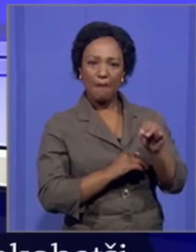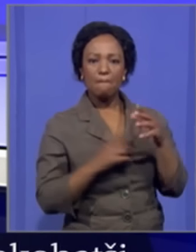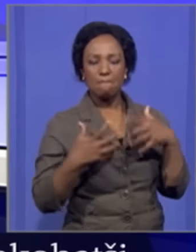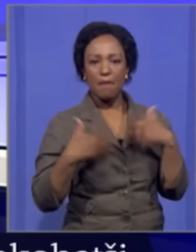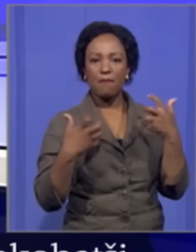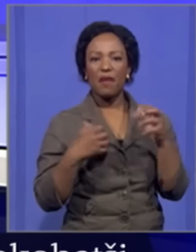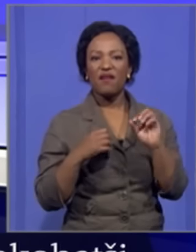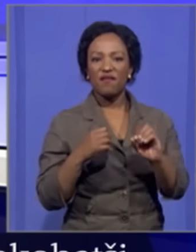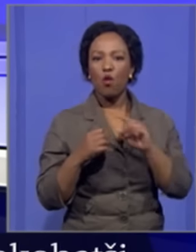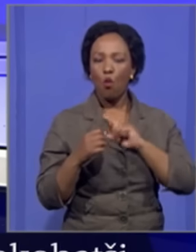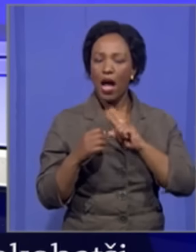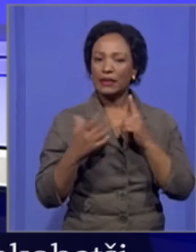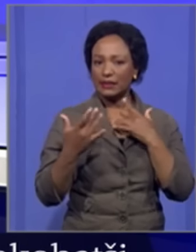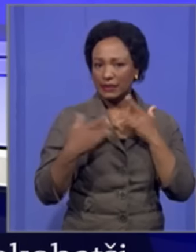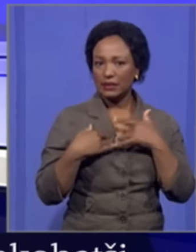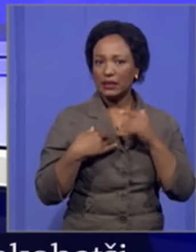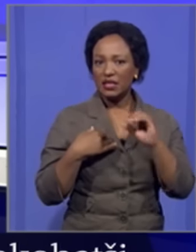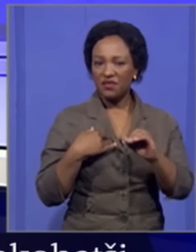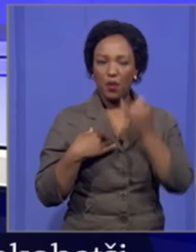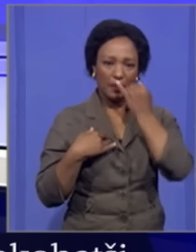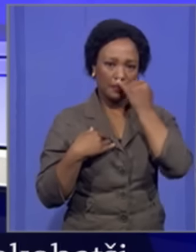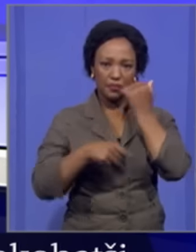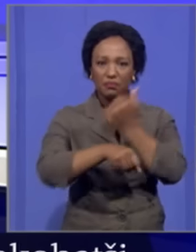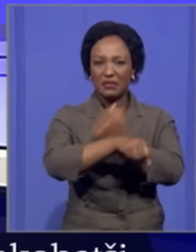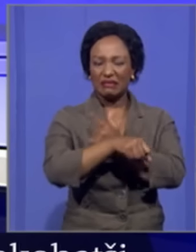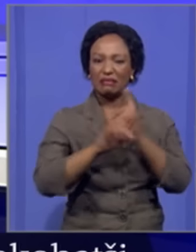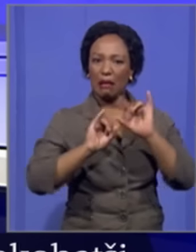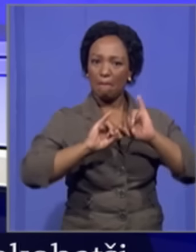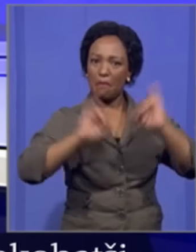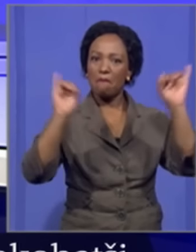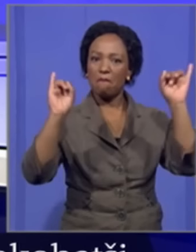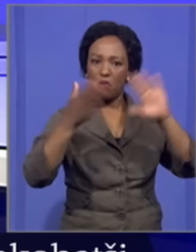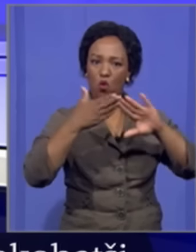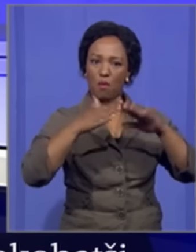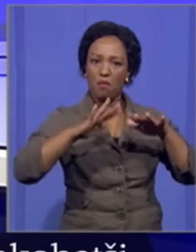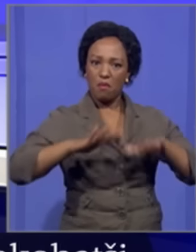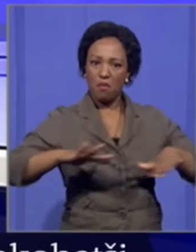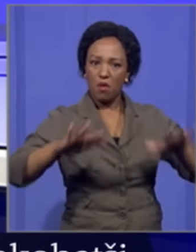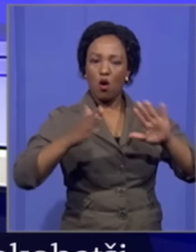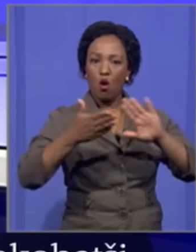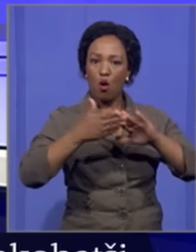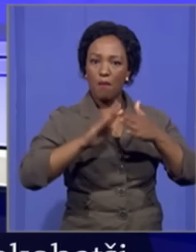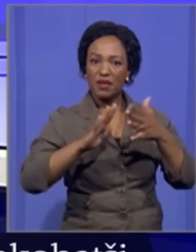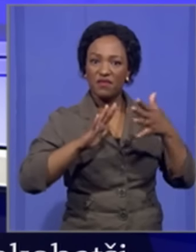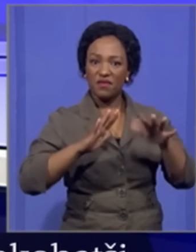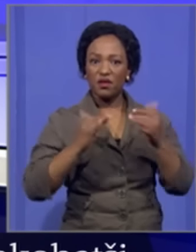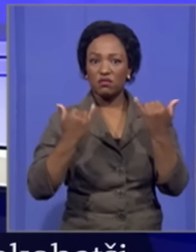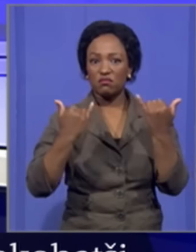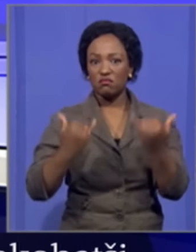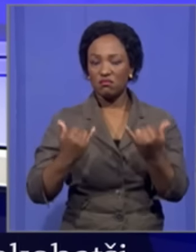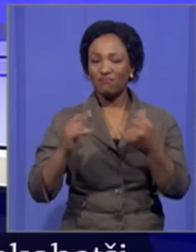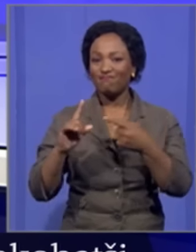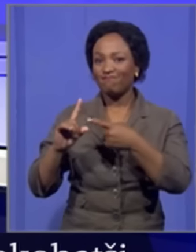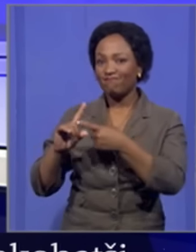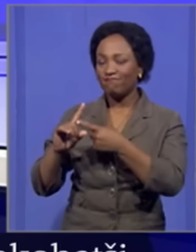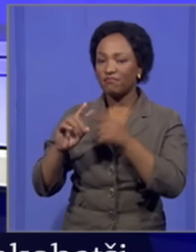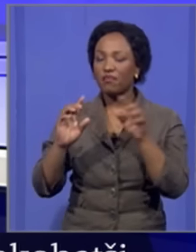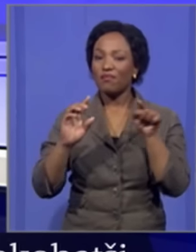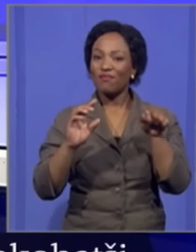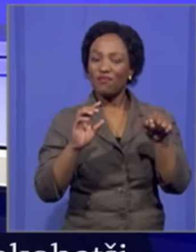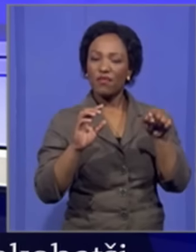mabapi le go ya godimo ga tšhomišo le tlaišo ya diokobatši tikologong ya bona. Badudi ba tšholletše tona ya toka le tshokolo ya bagolegwa Ronald Lamola